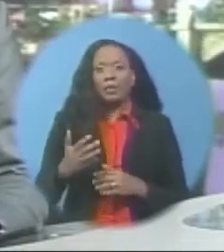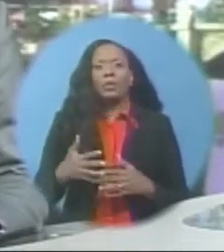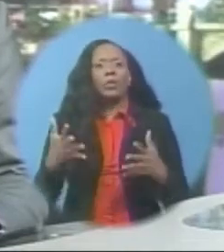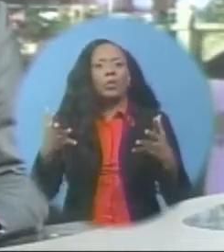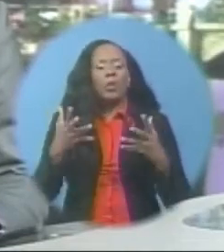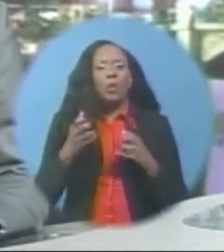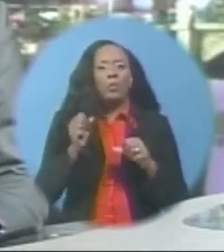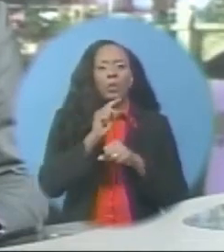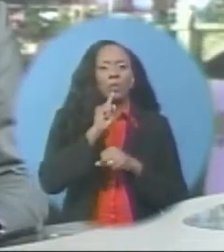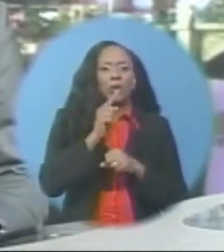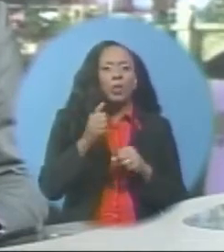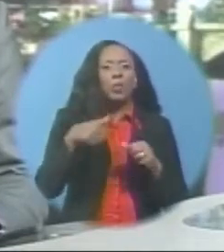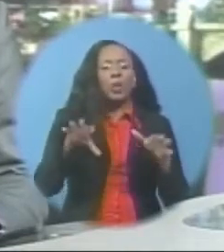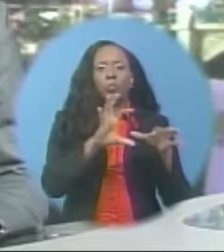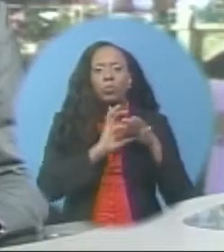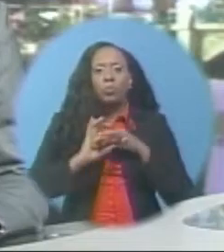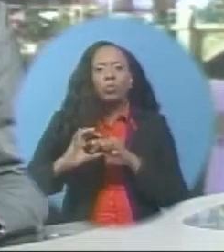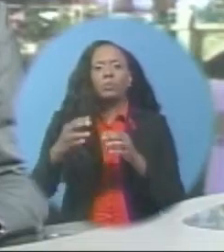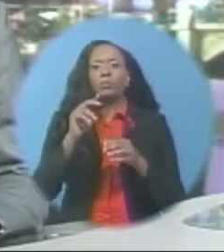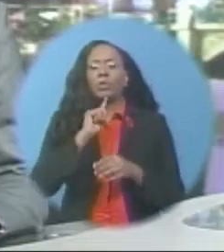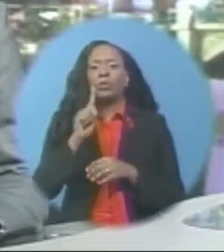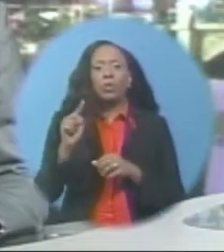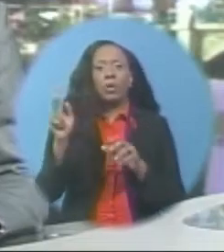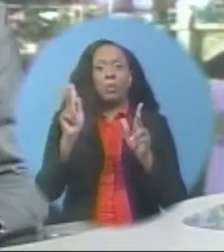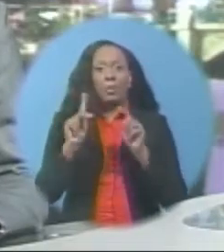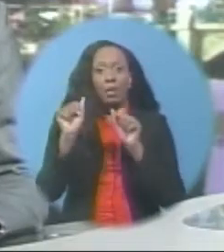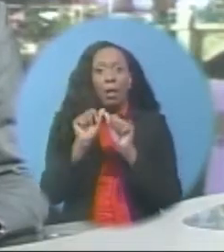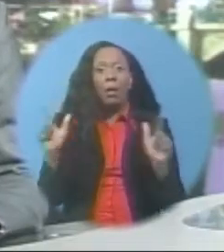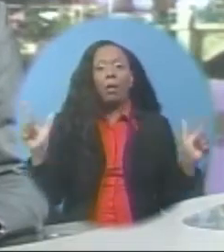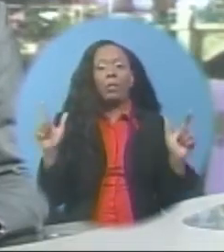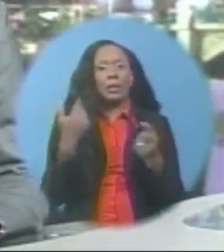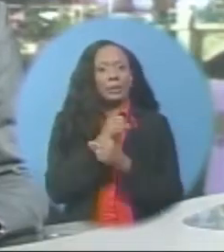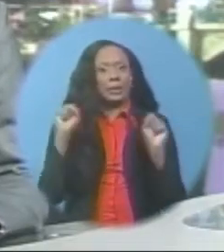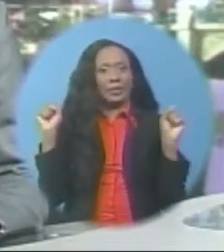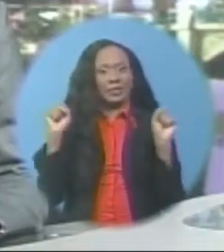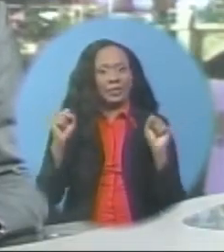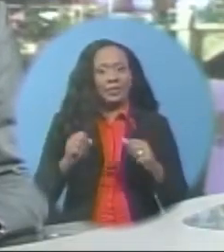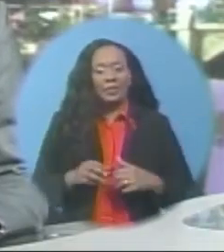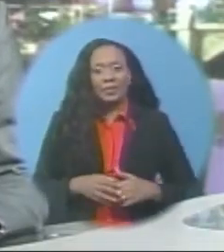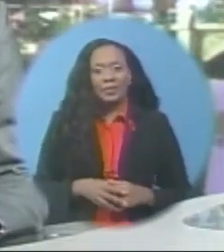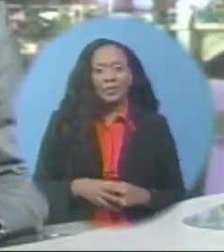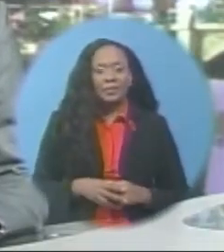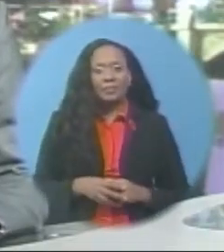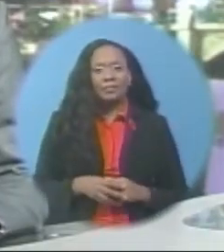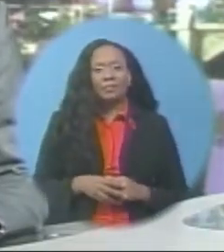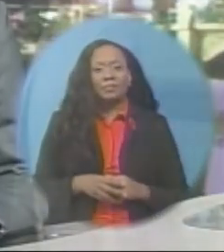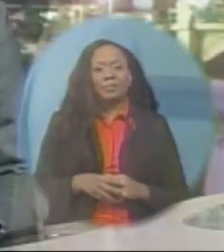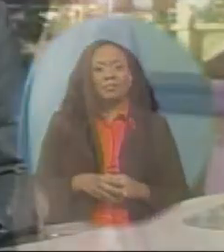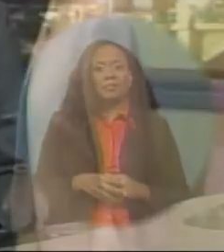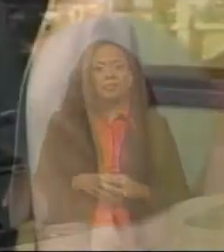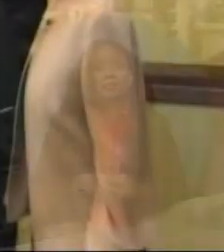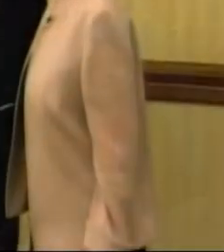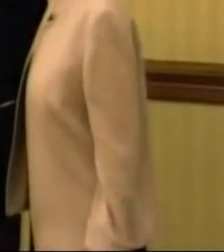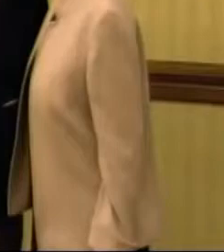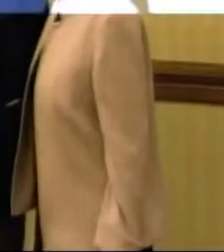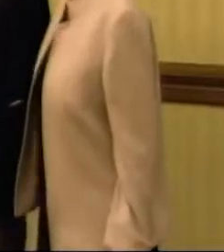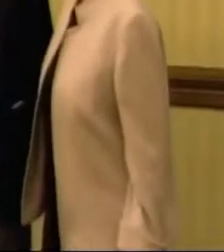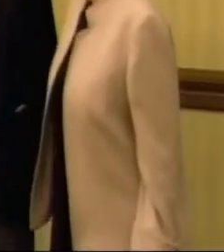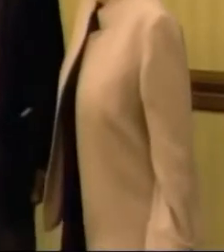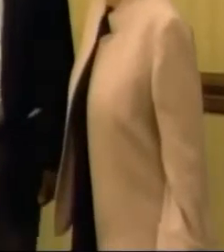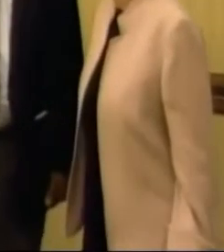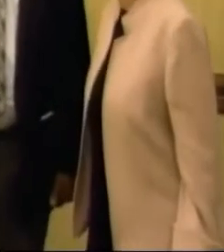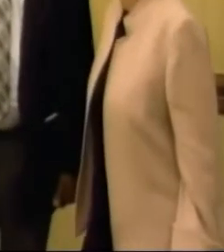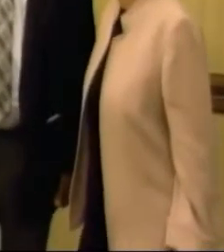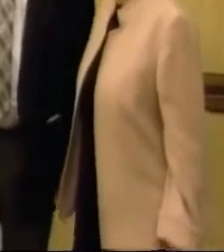and international partners to ensure the safety of the population. Mr. Boyce was speaking during a regional Zika tech camp. Local public